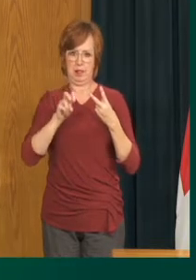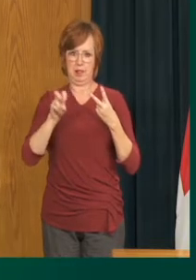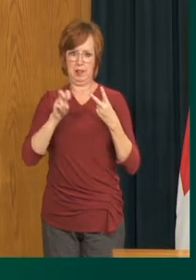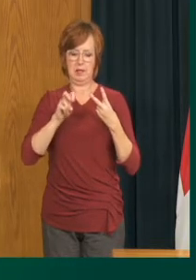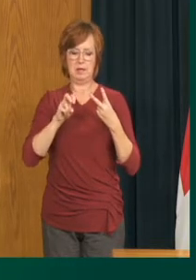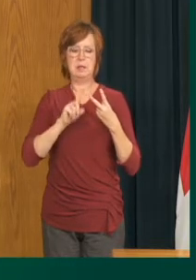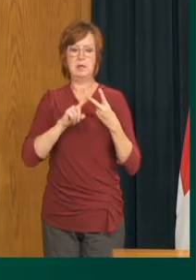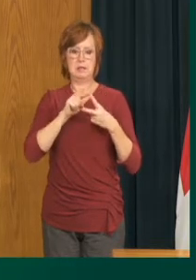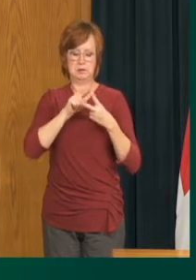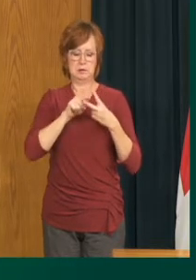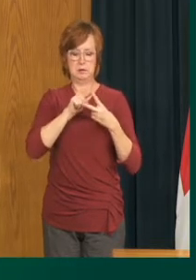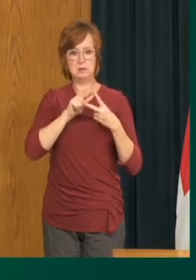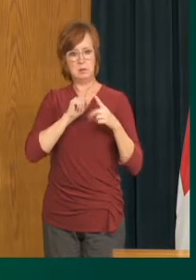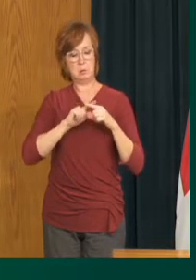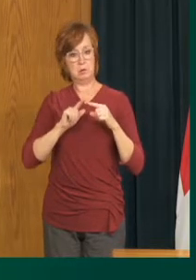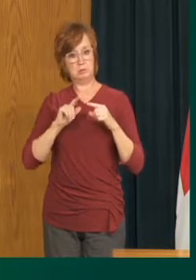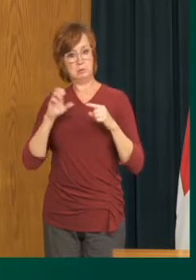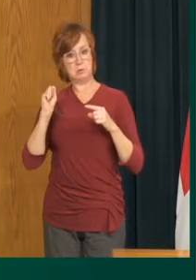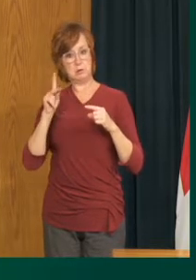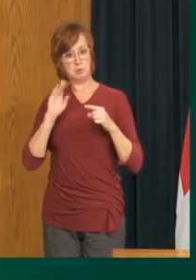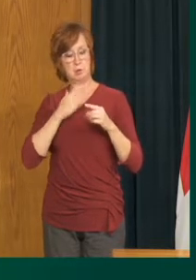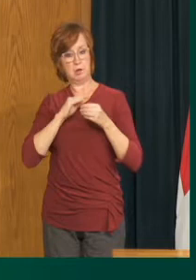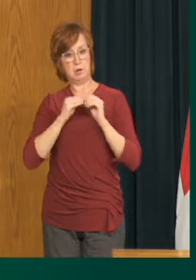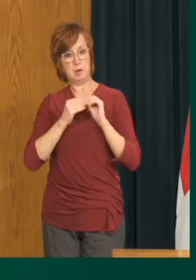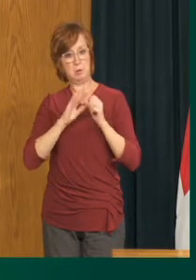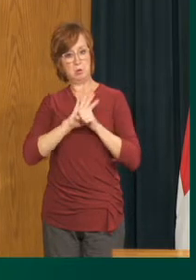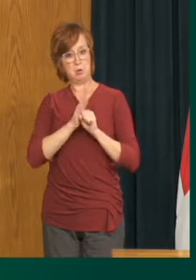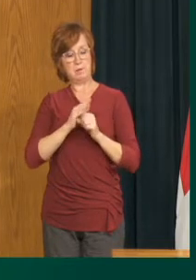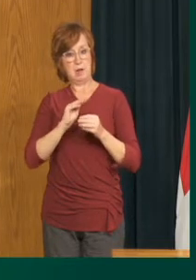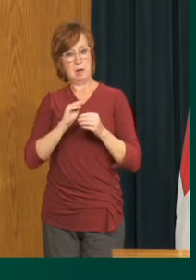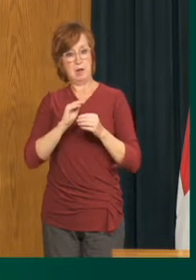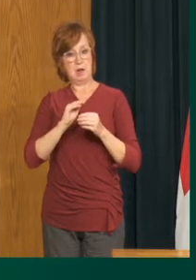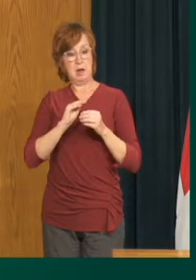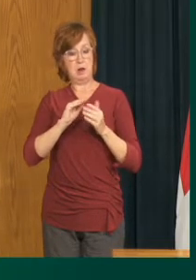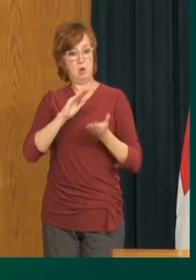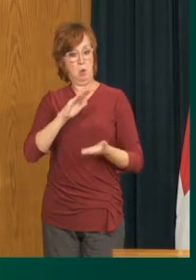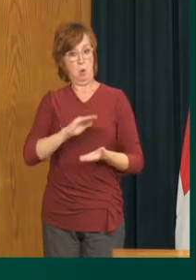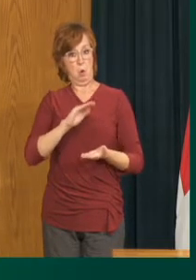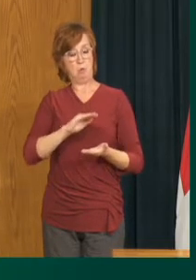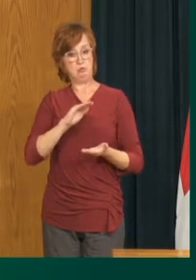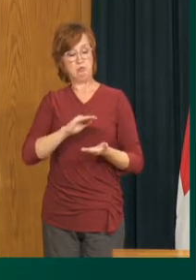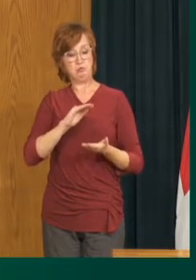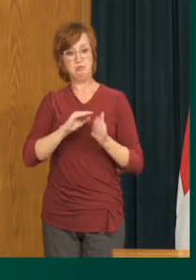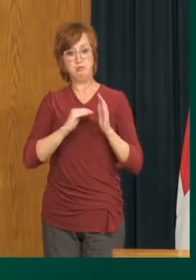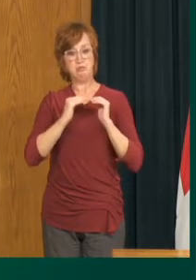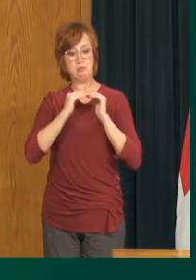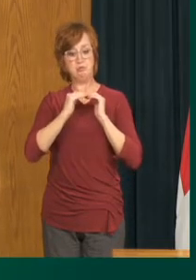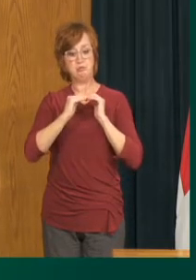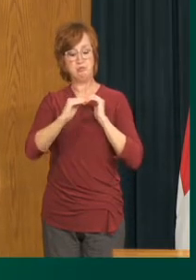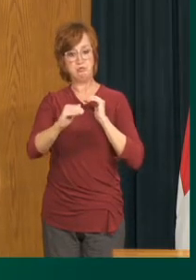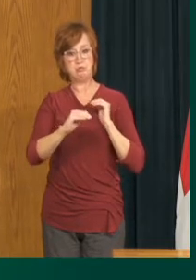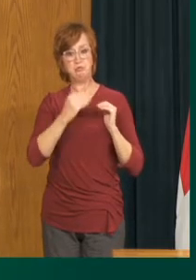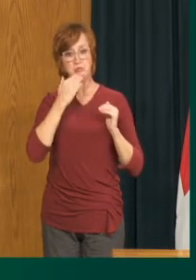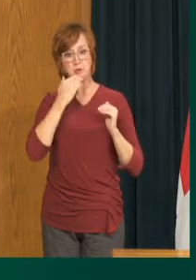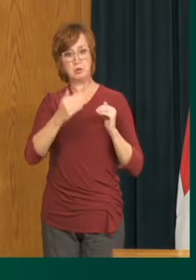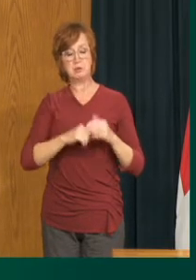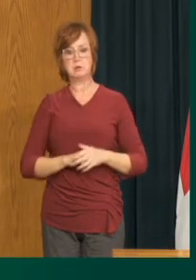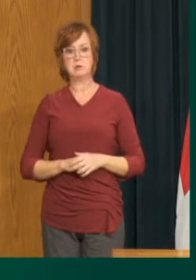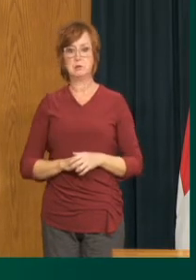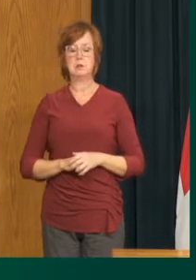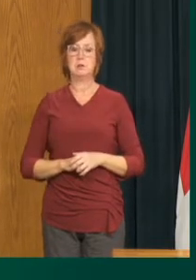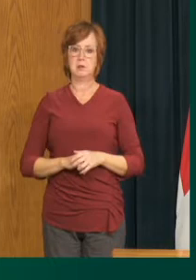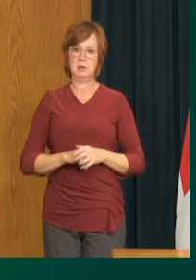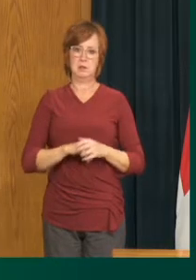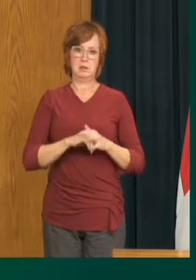overall in Saskatchewan, our active case numbers remain low. And again, I think really want to recognize all the